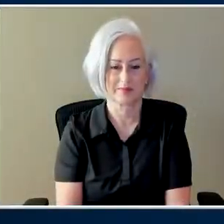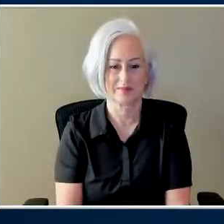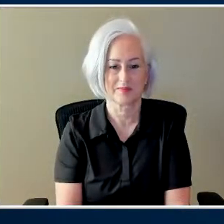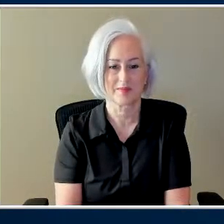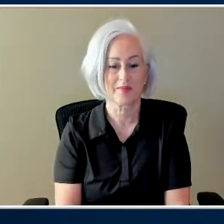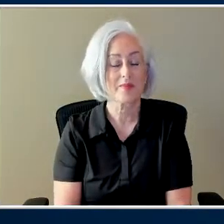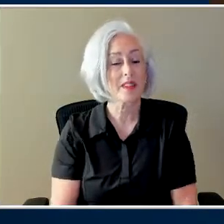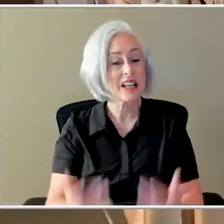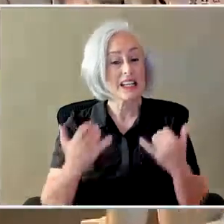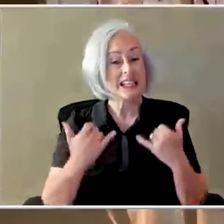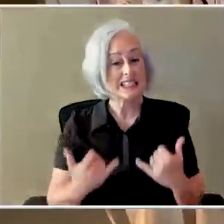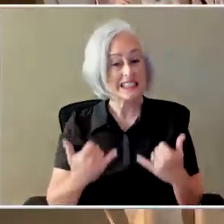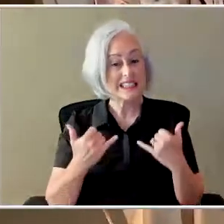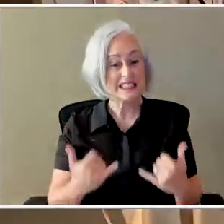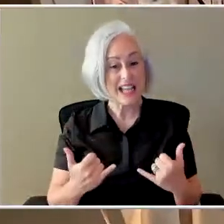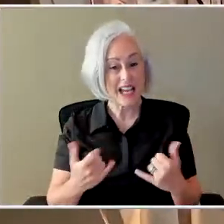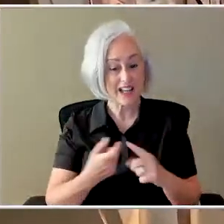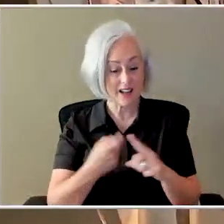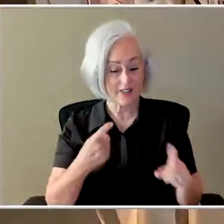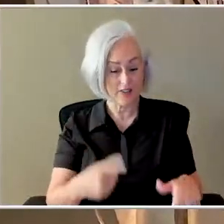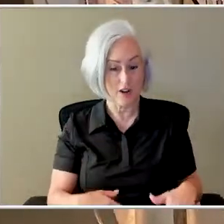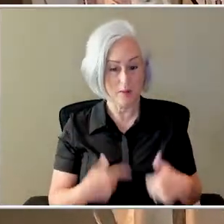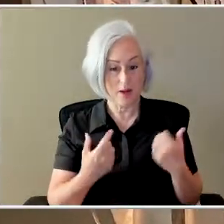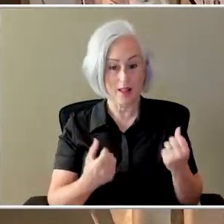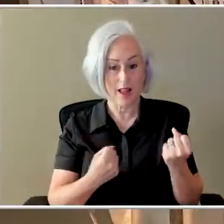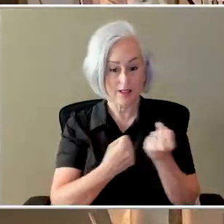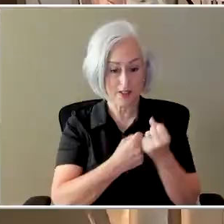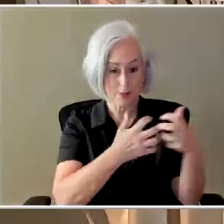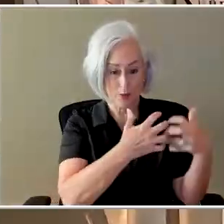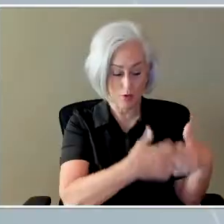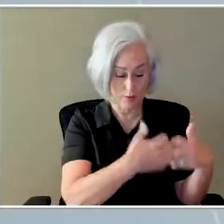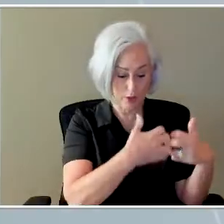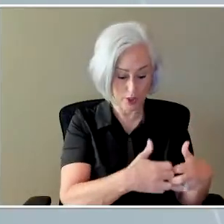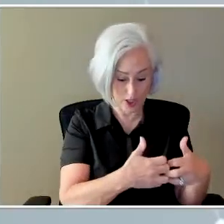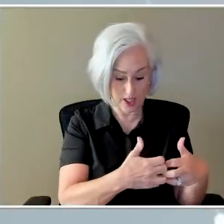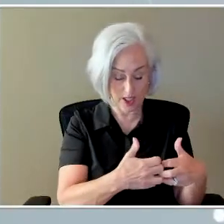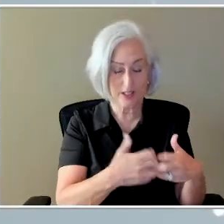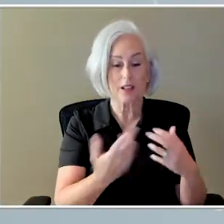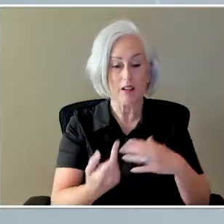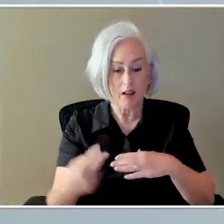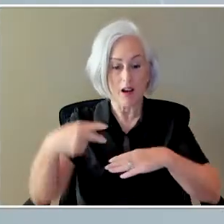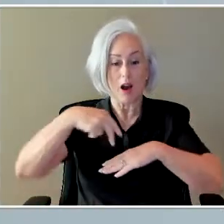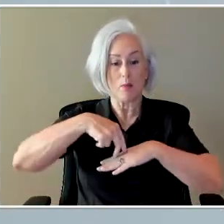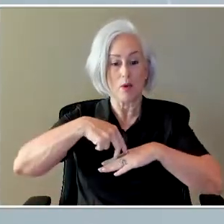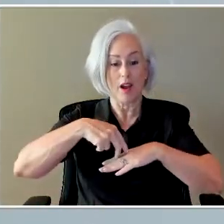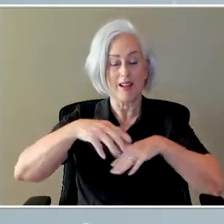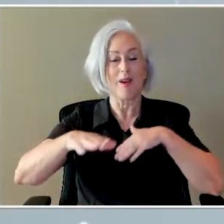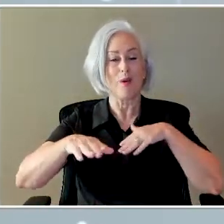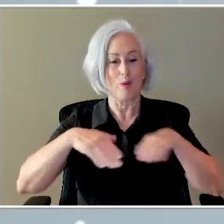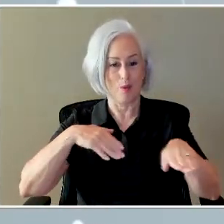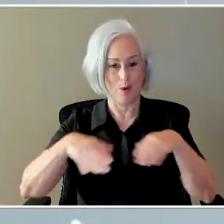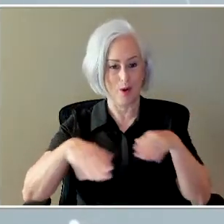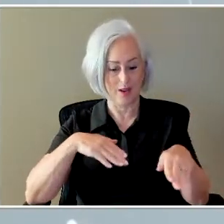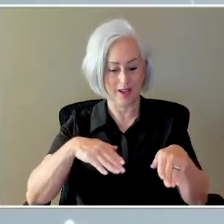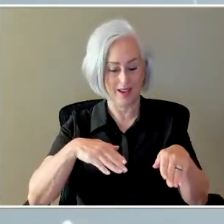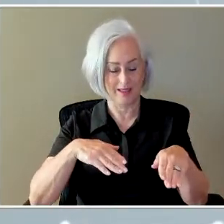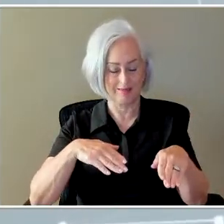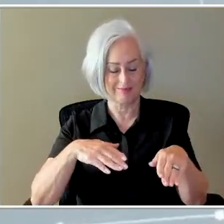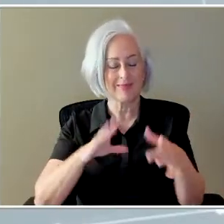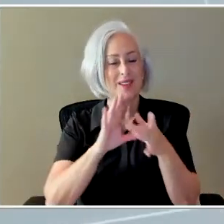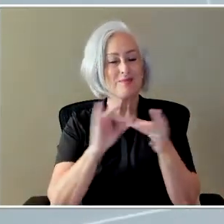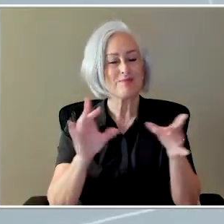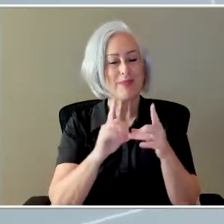Coming up today, from life support to upright and walking, the message of gratitude from a man still on his road